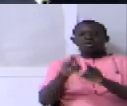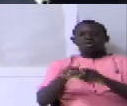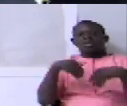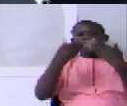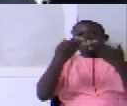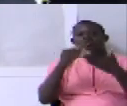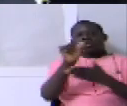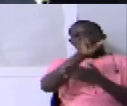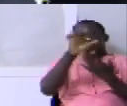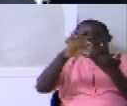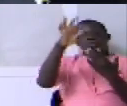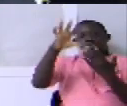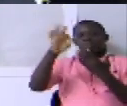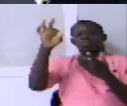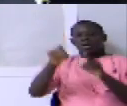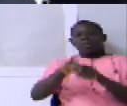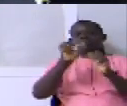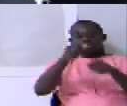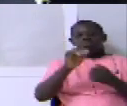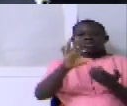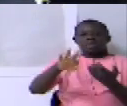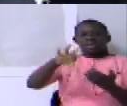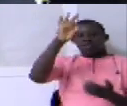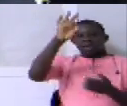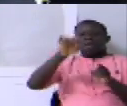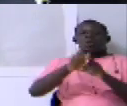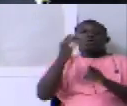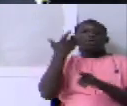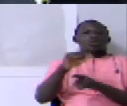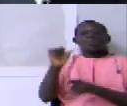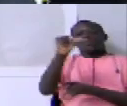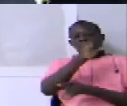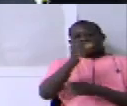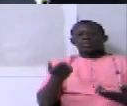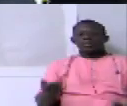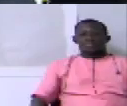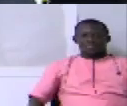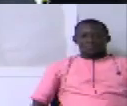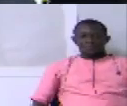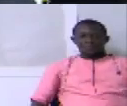me some options and we will decide when to come back.